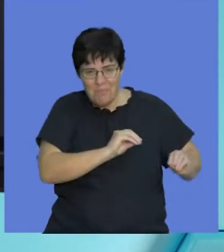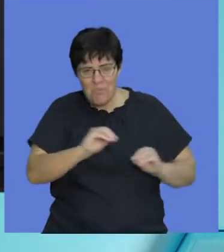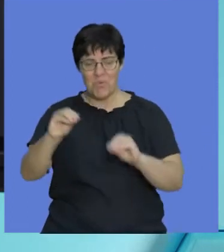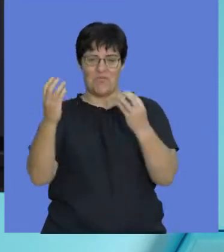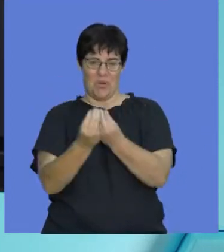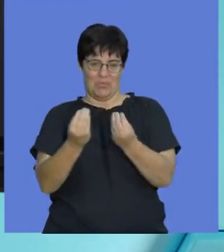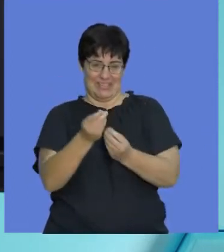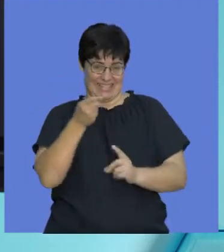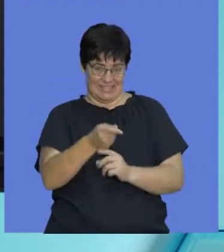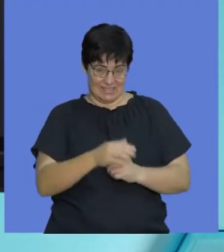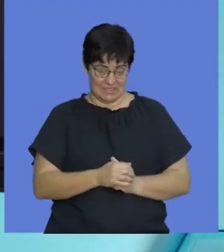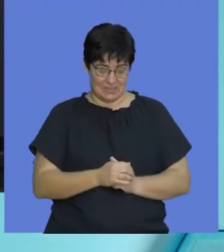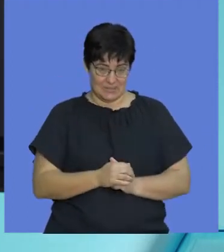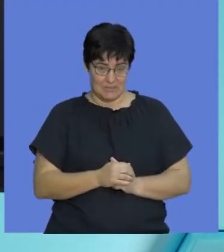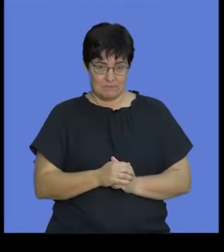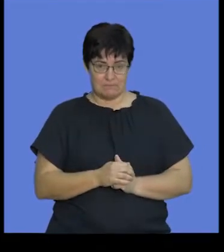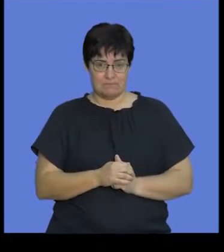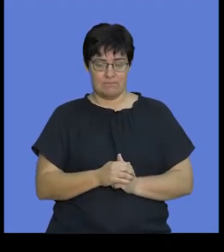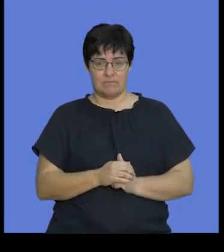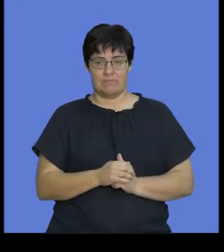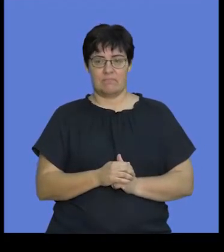of objects, okay? So,